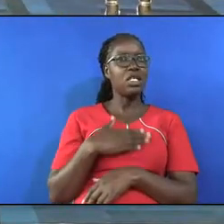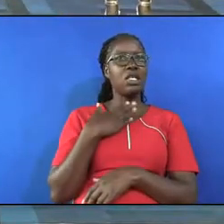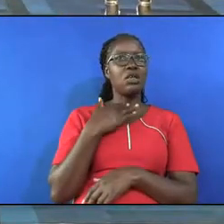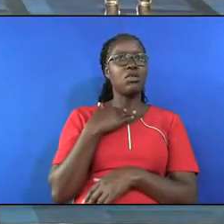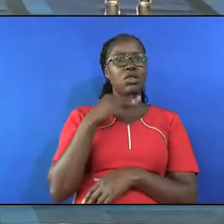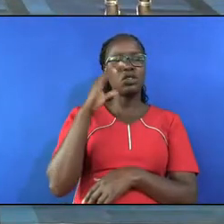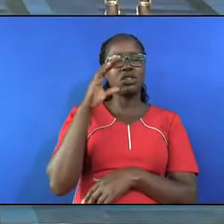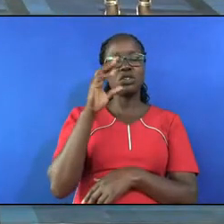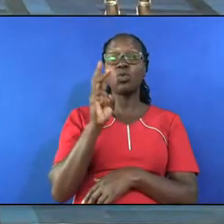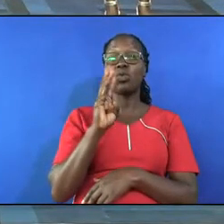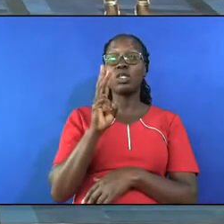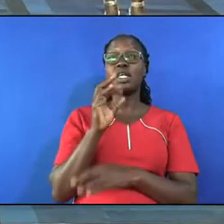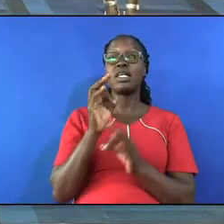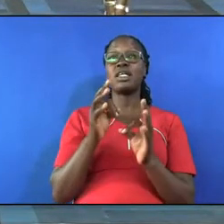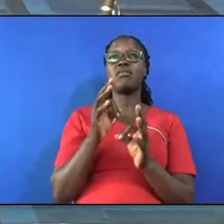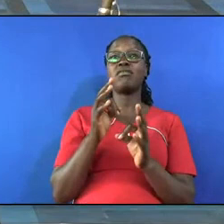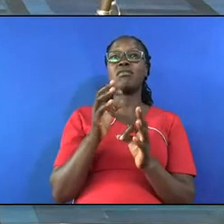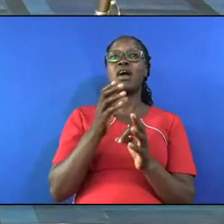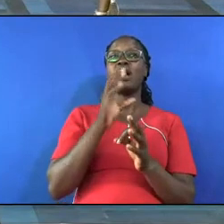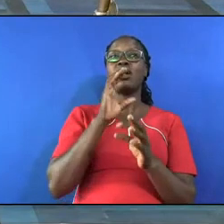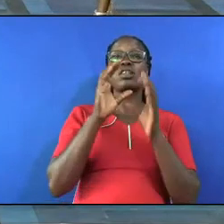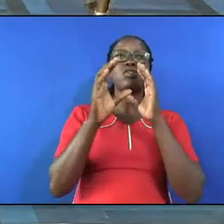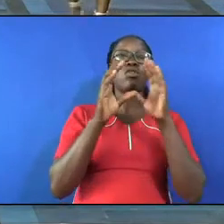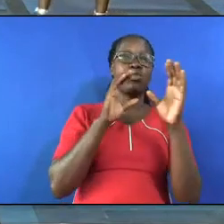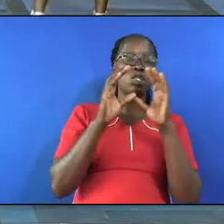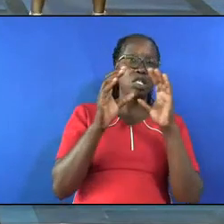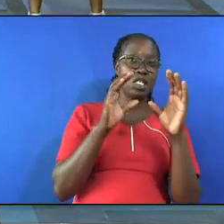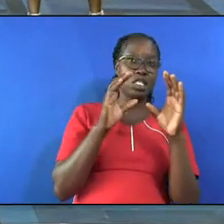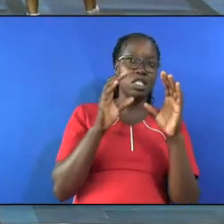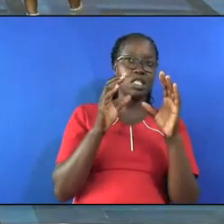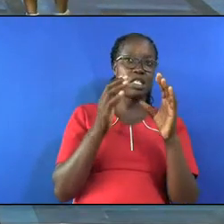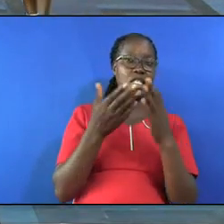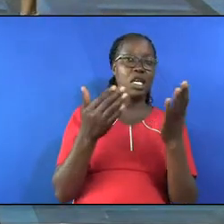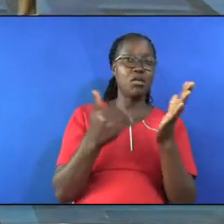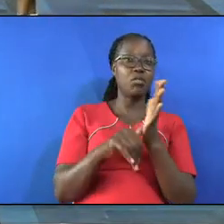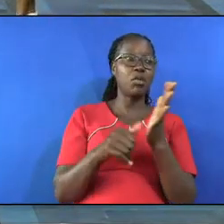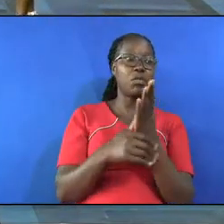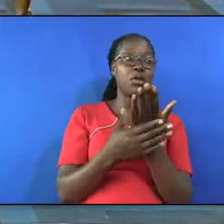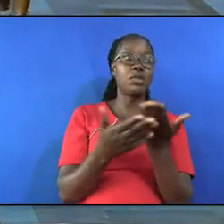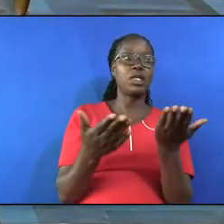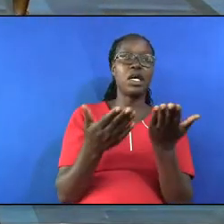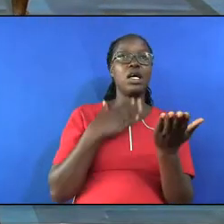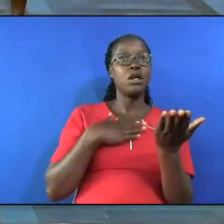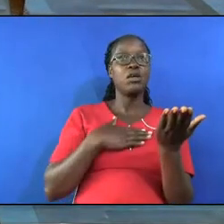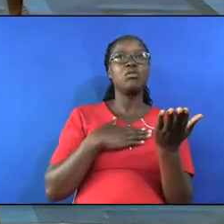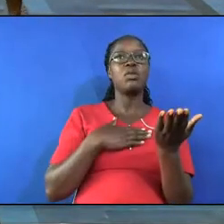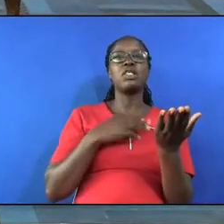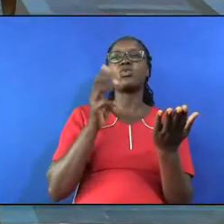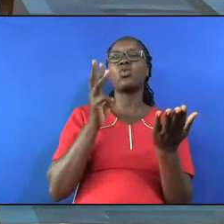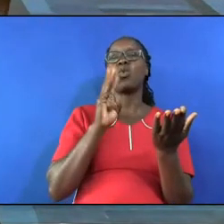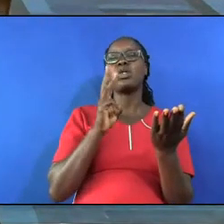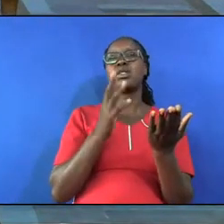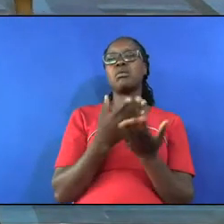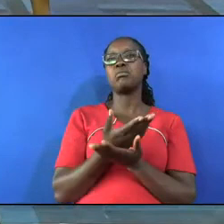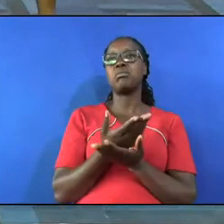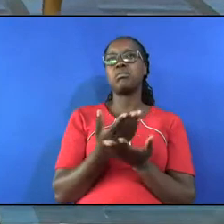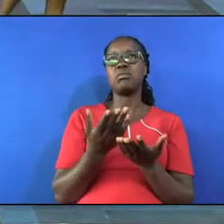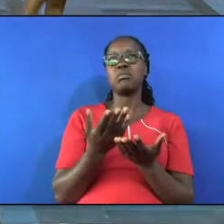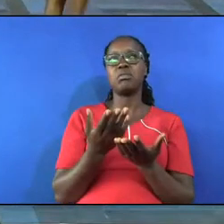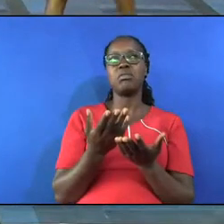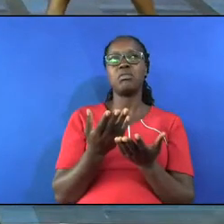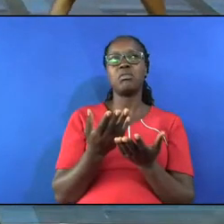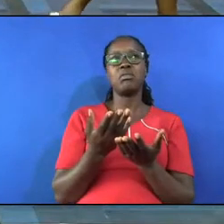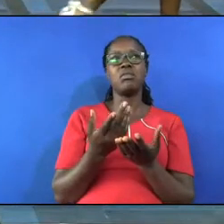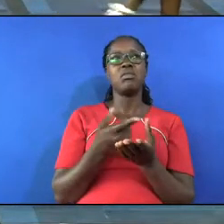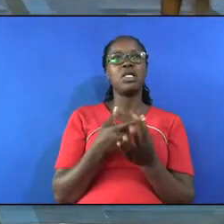by the headache, my body is trying to communicate to me that, hey, there's a problem. You need to take what? You need to take water. And this